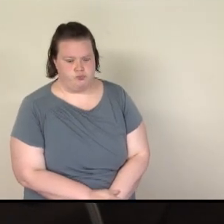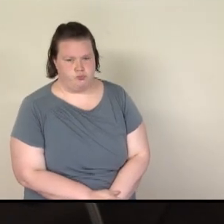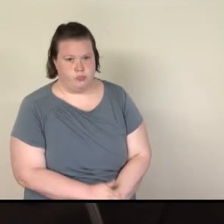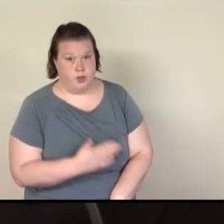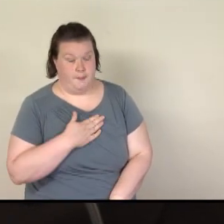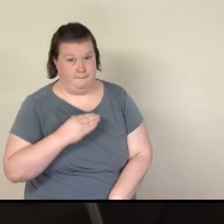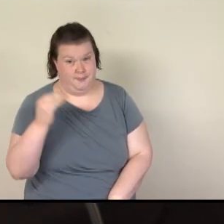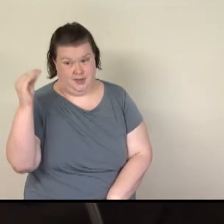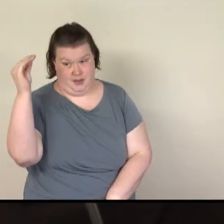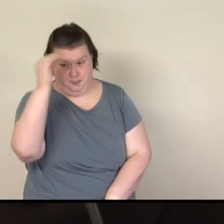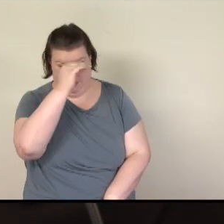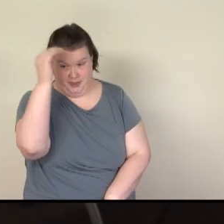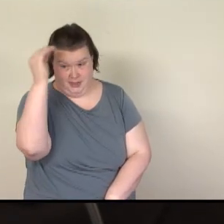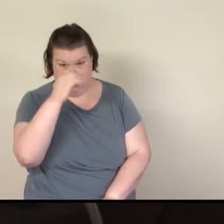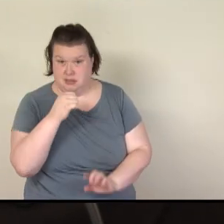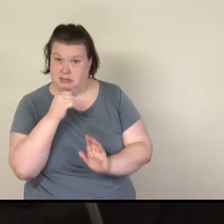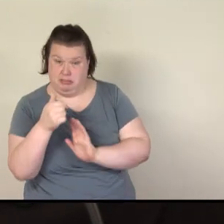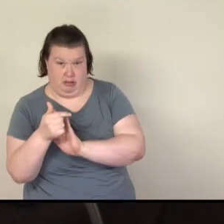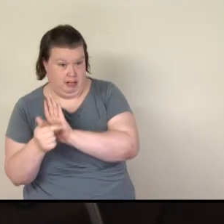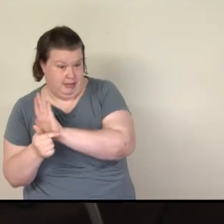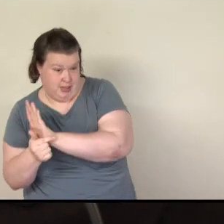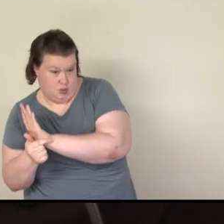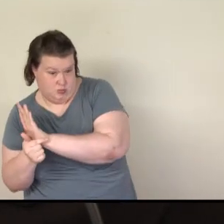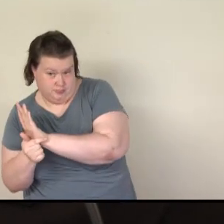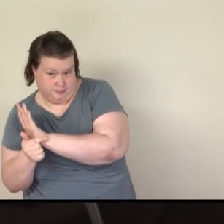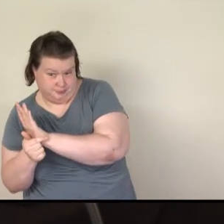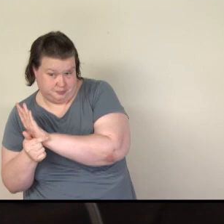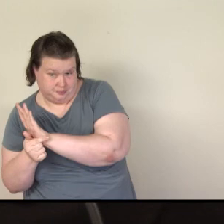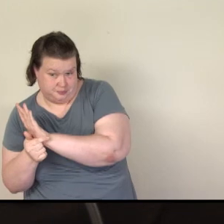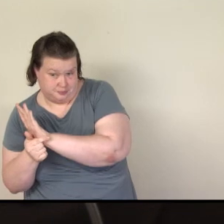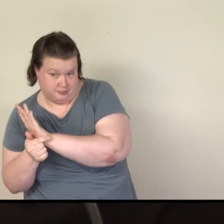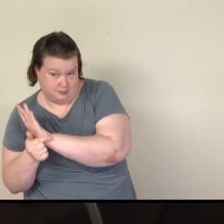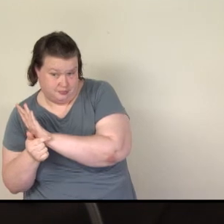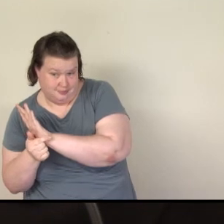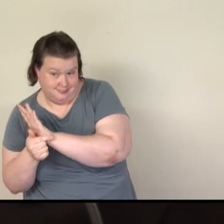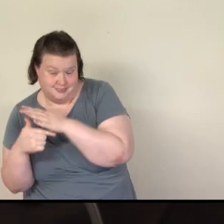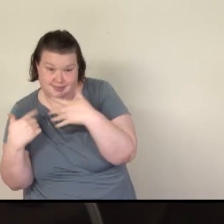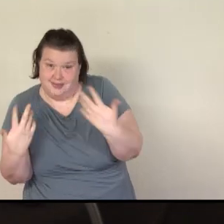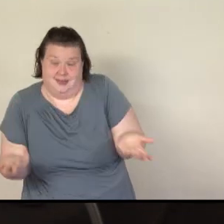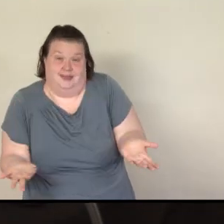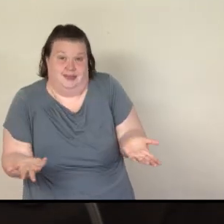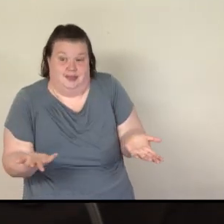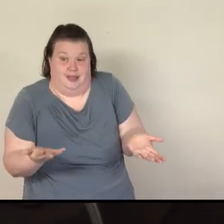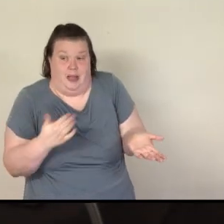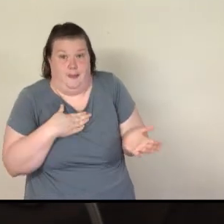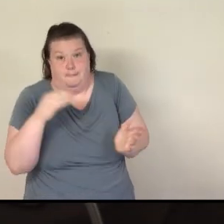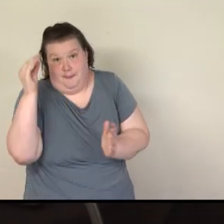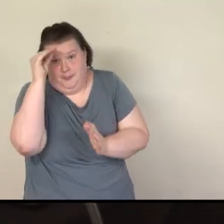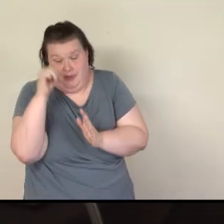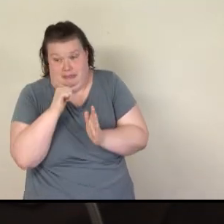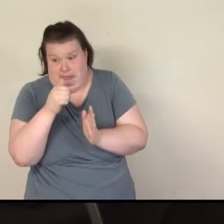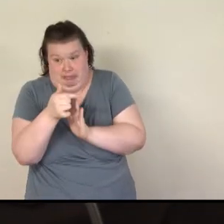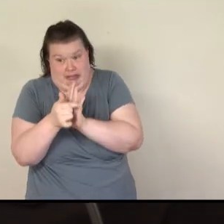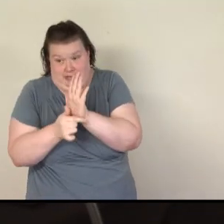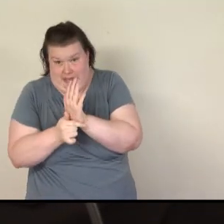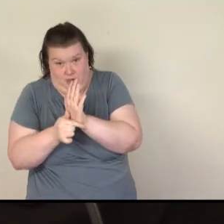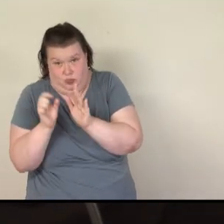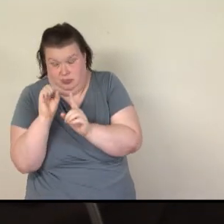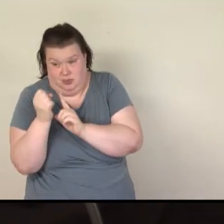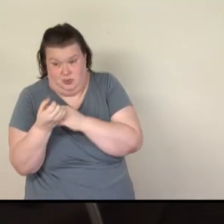My opinion in a non-legal sense, because my opinion in a non-legal sense